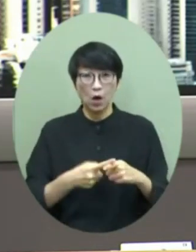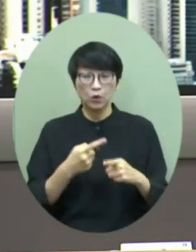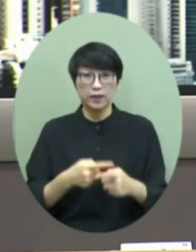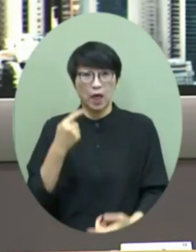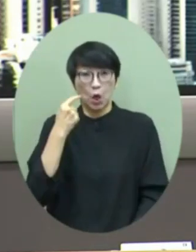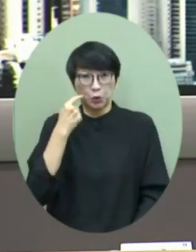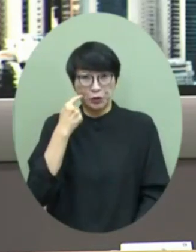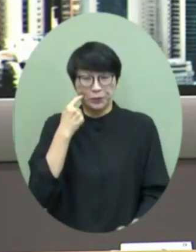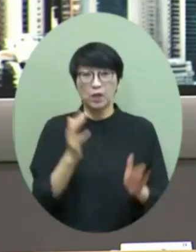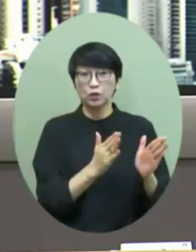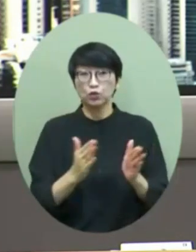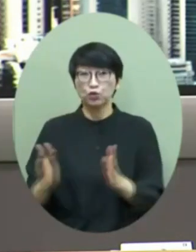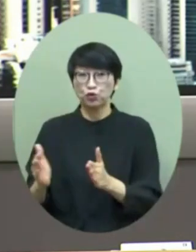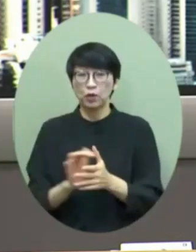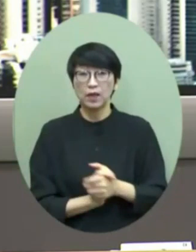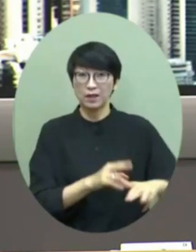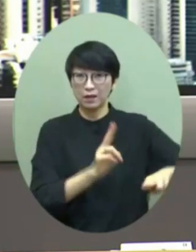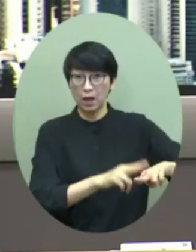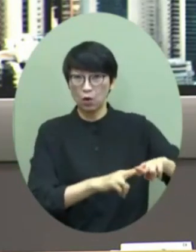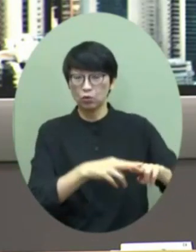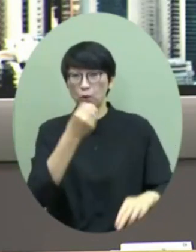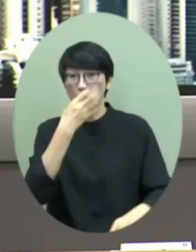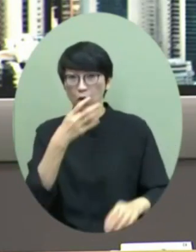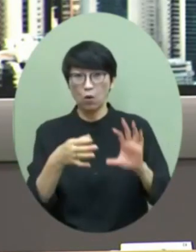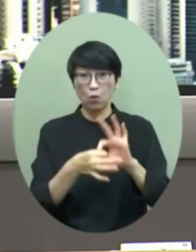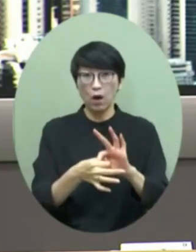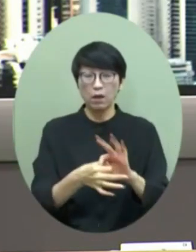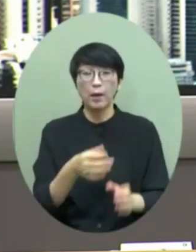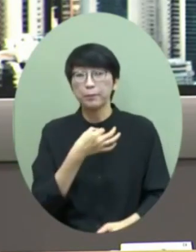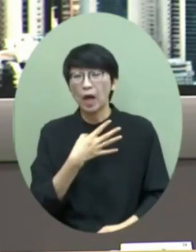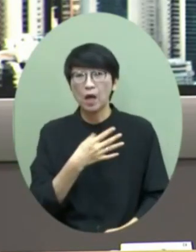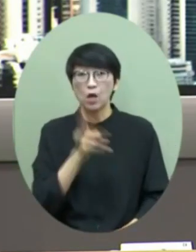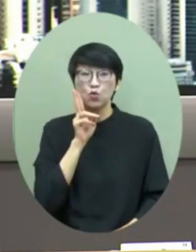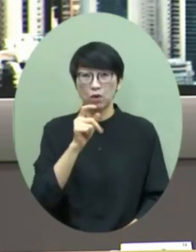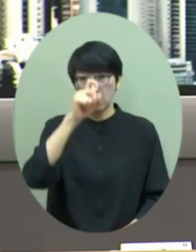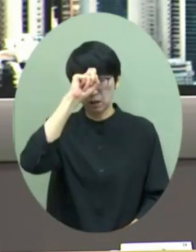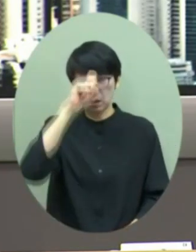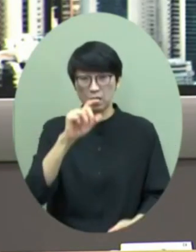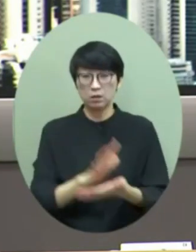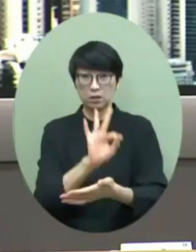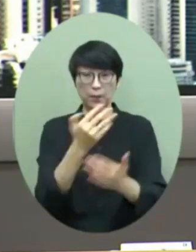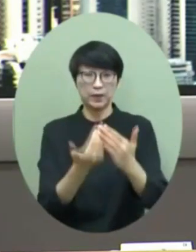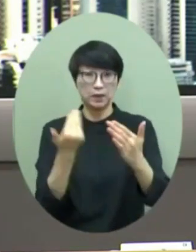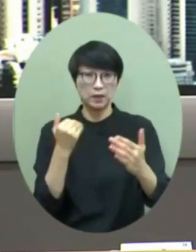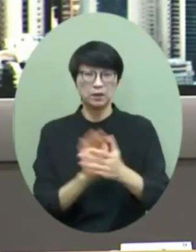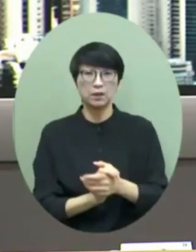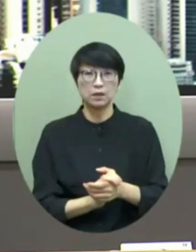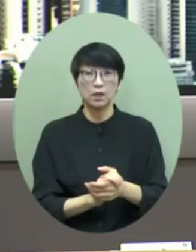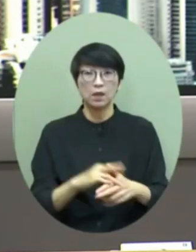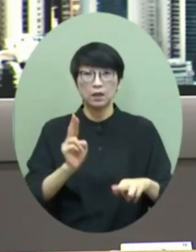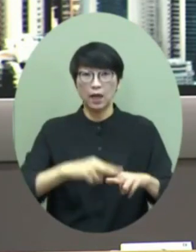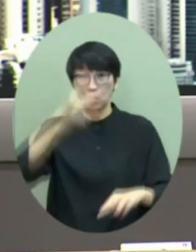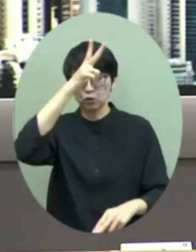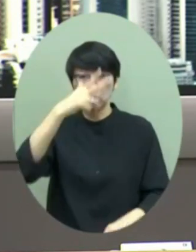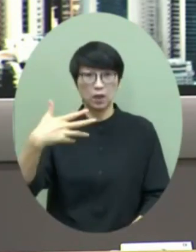of all, we have not solemnly handled properly the relationship between one country and